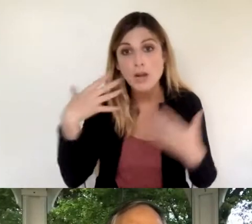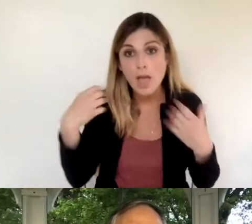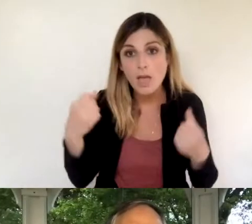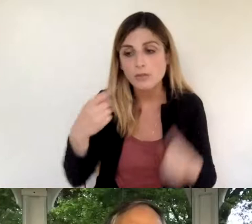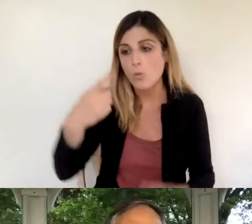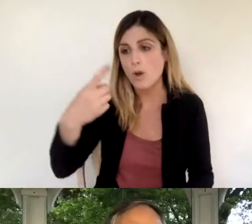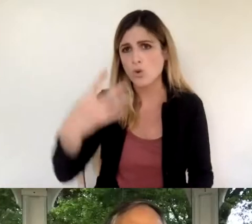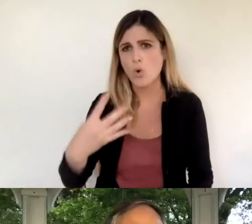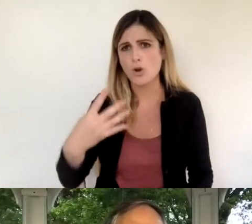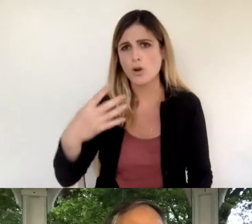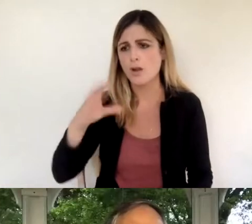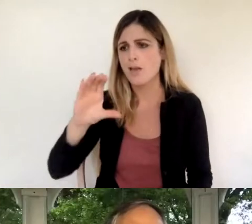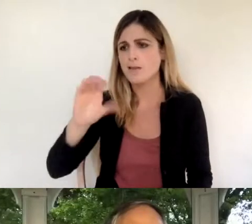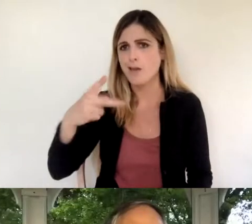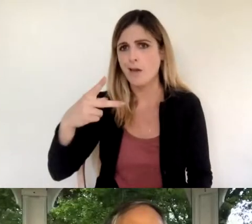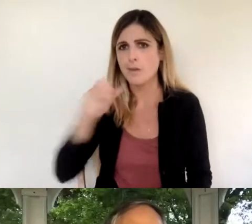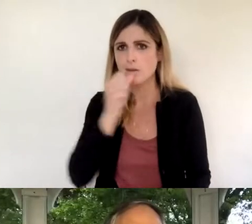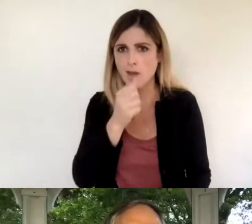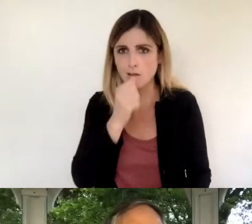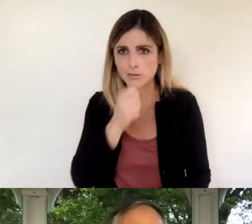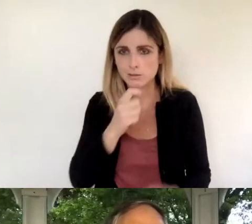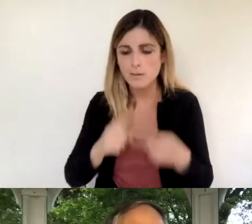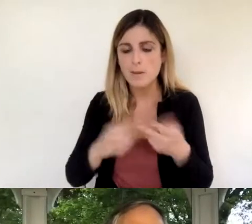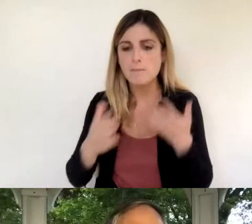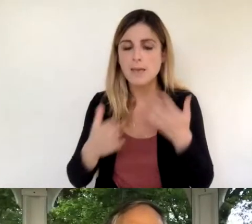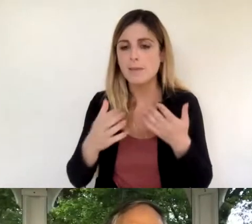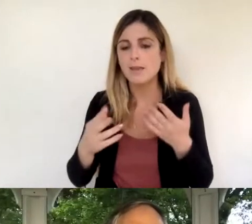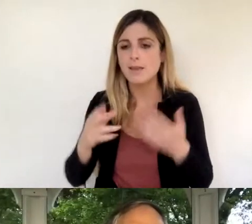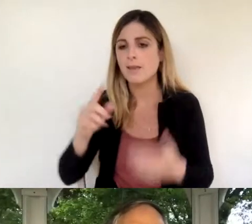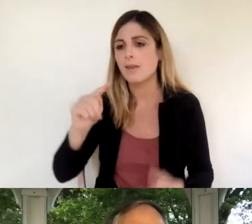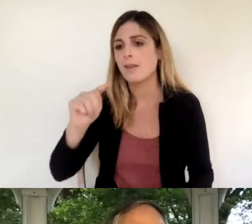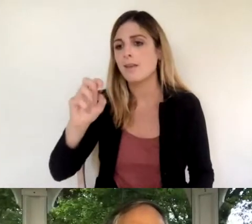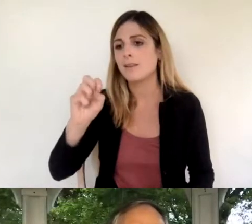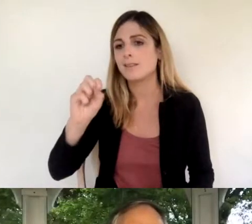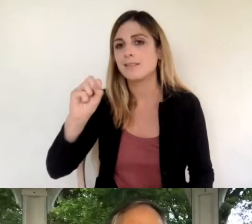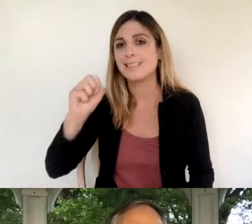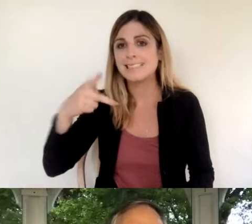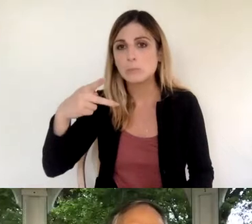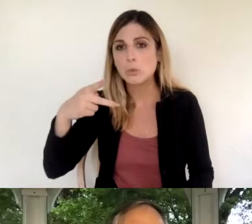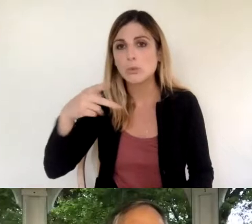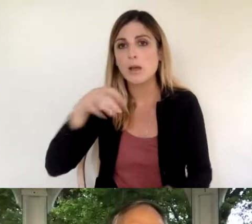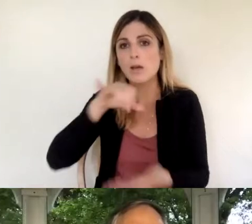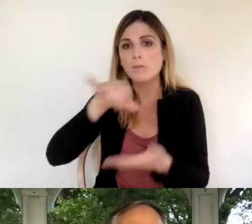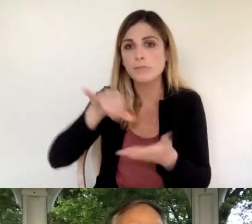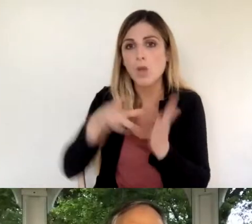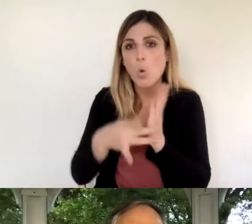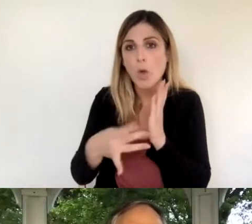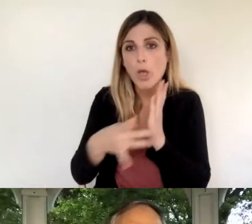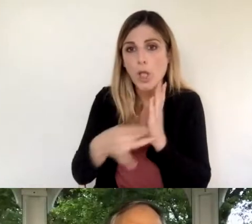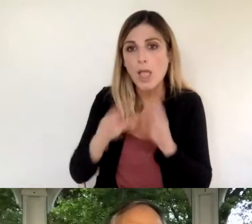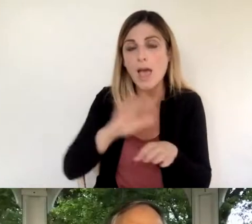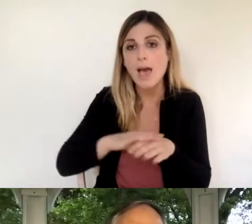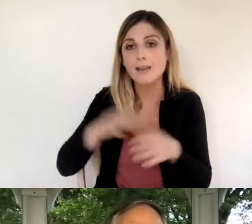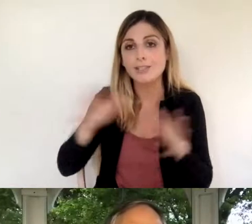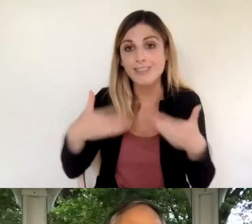maybe like a teaspoon of olive oil on a salad. That would probably be enough. You could toss in a little bit